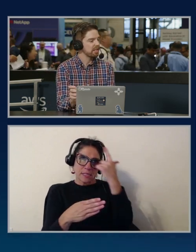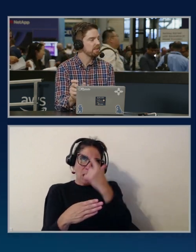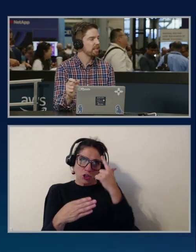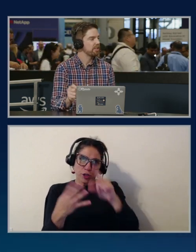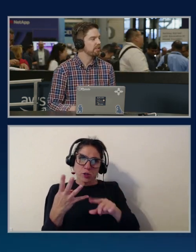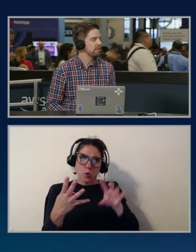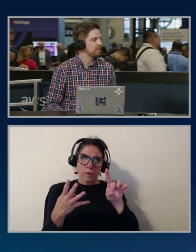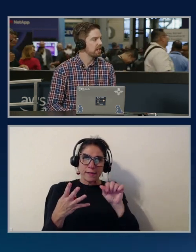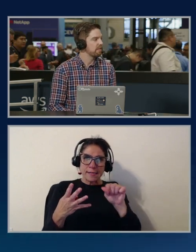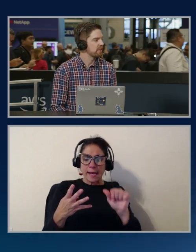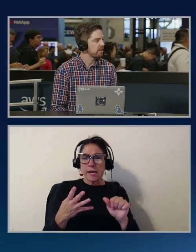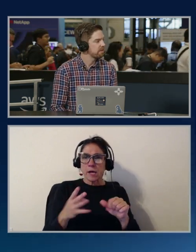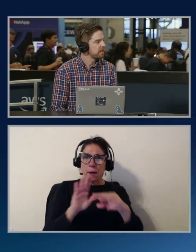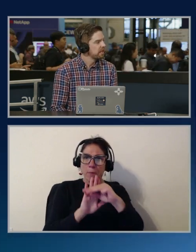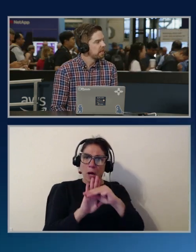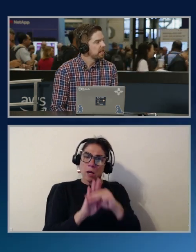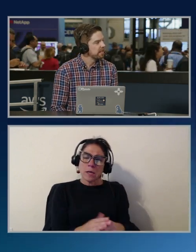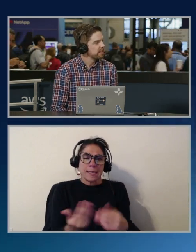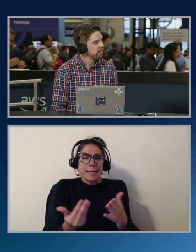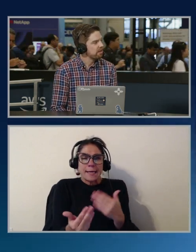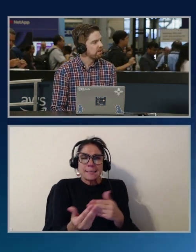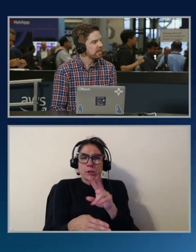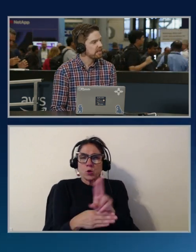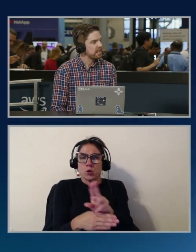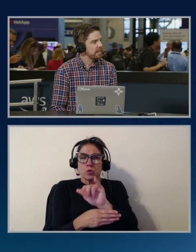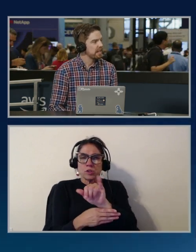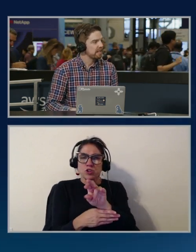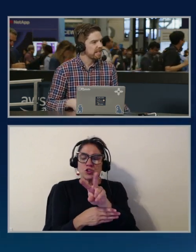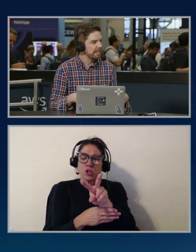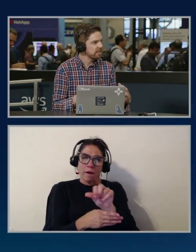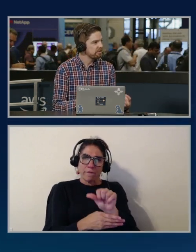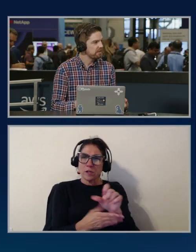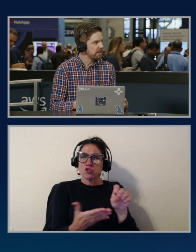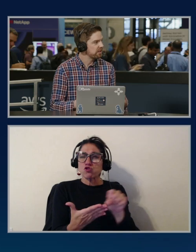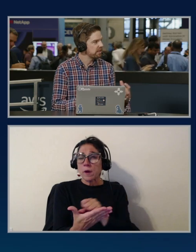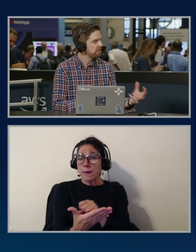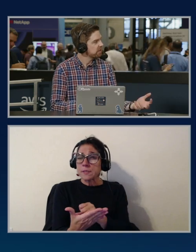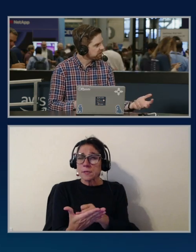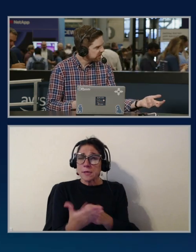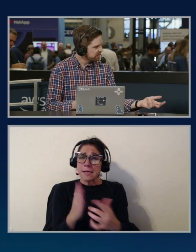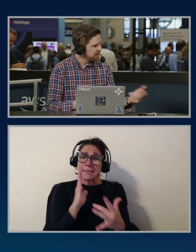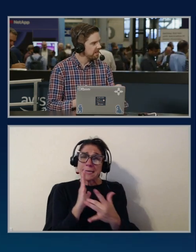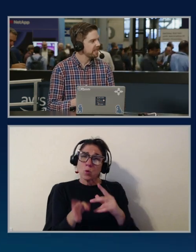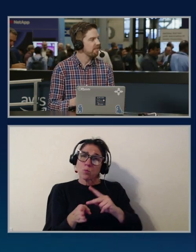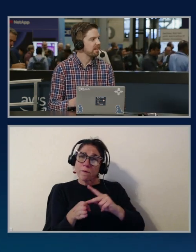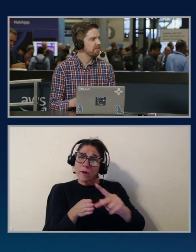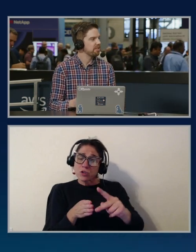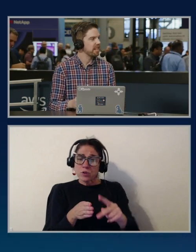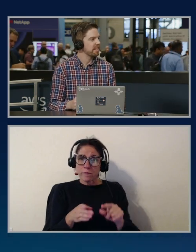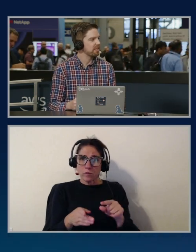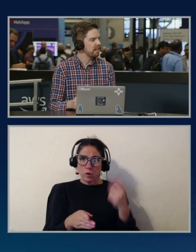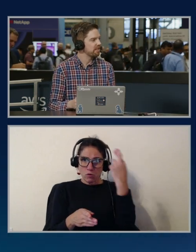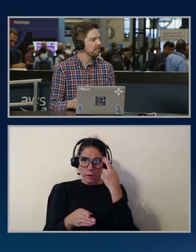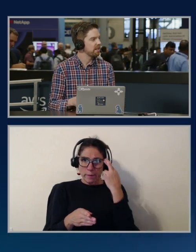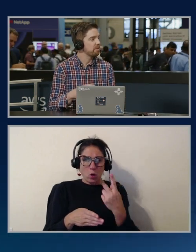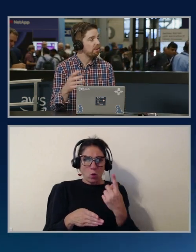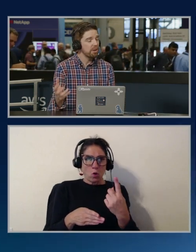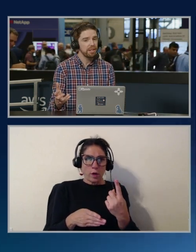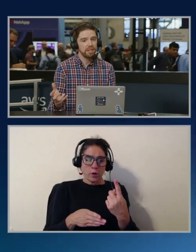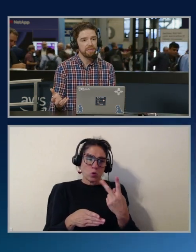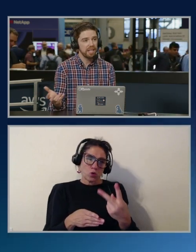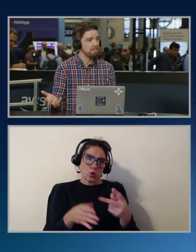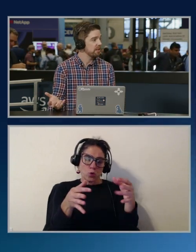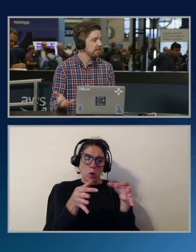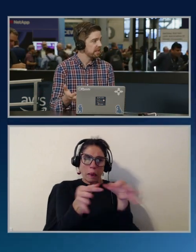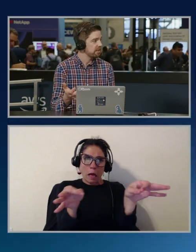small customizations using JavaScript. And so as a technical professional, if you can reason about that 1 or 2 line of JavaScript, or